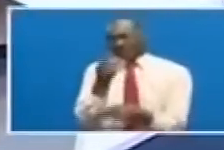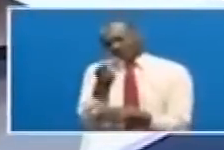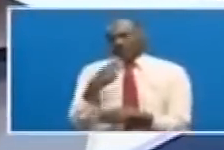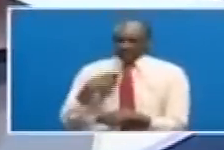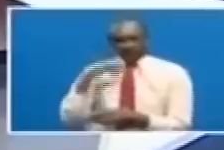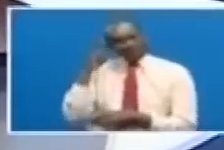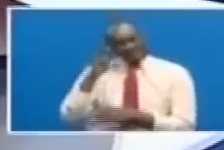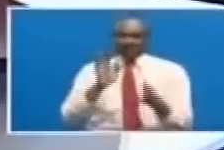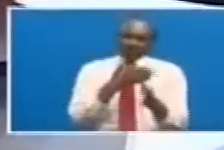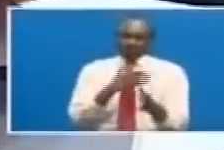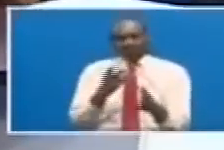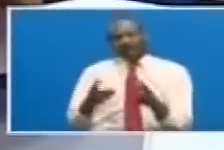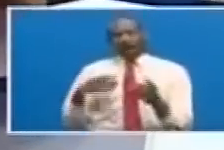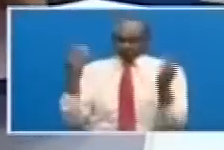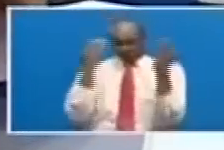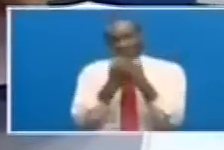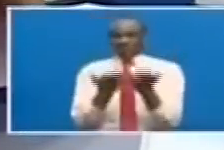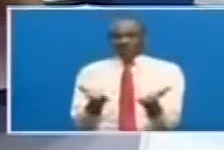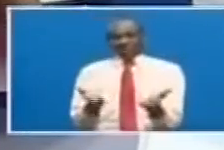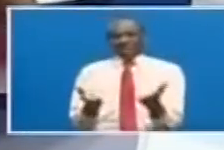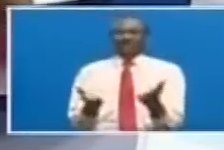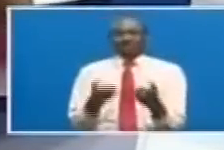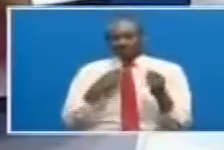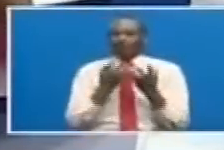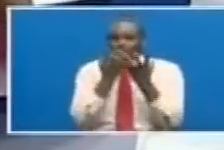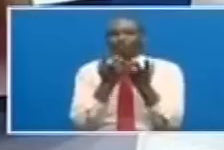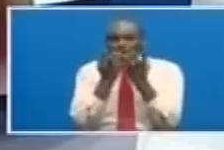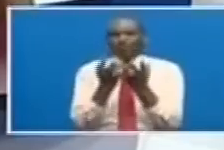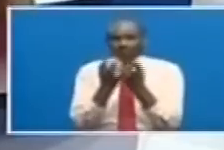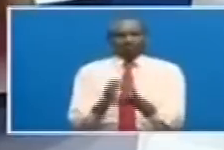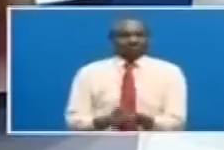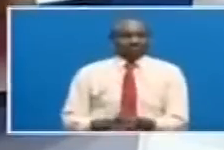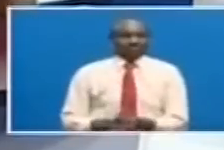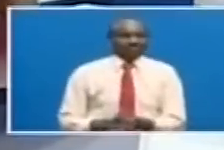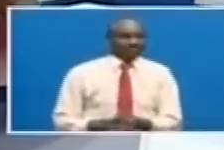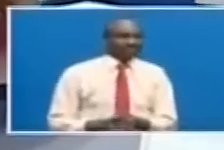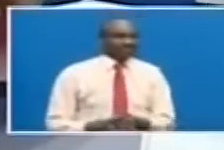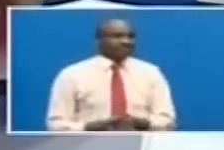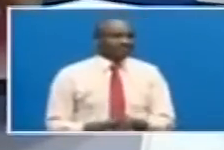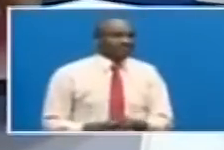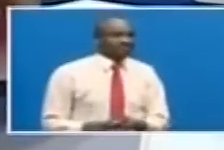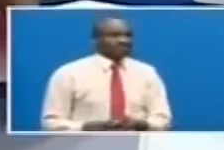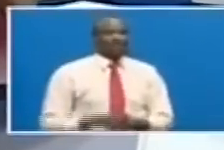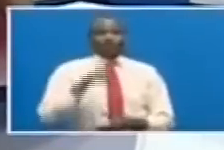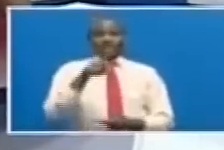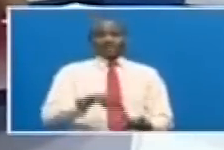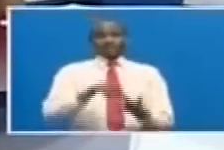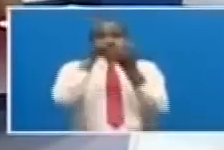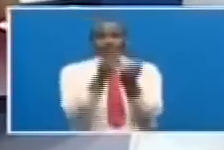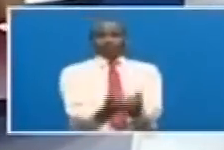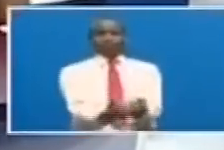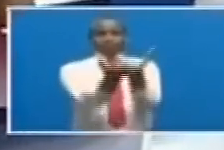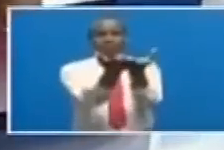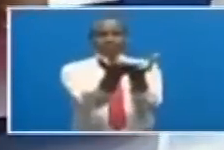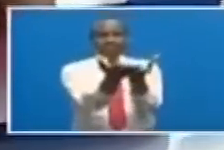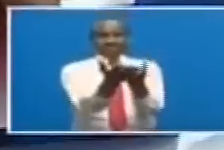to get us warmed up. It's a cold night here in the studio. Okay. This is a special dedication. Special dedication to who? To